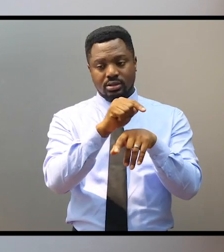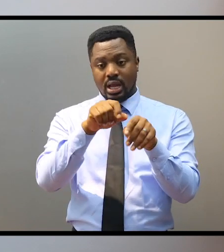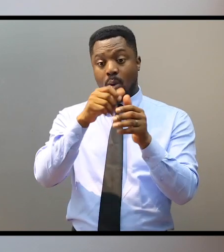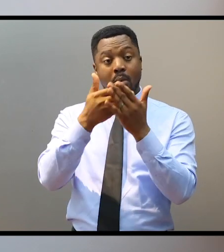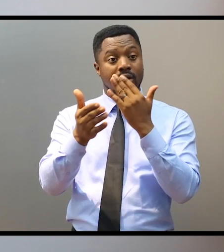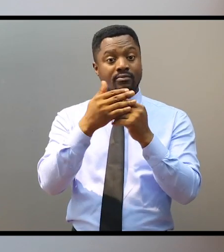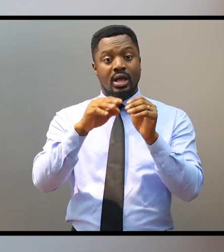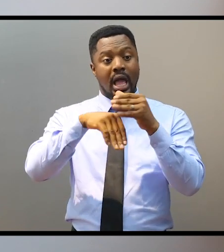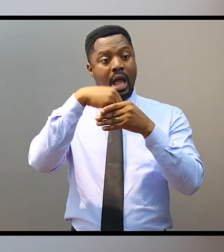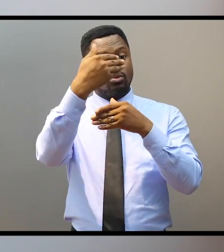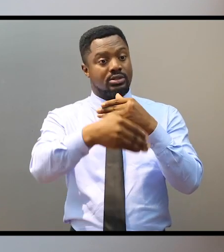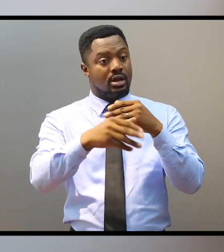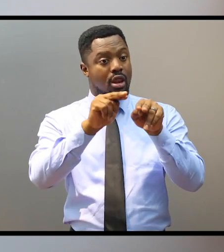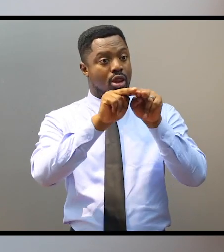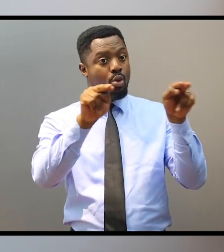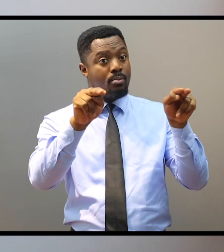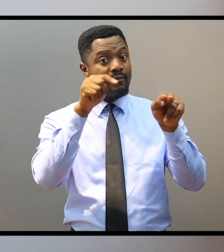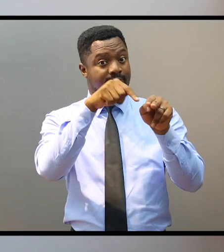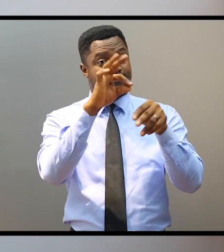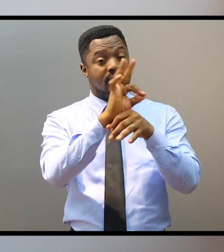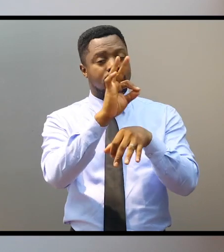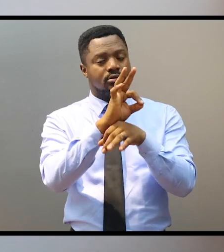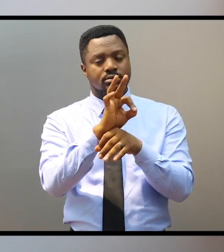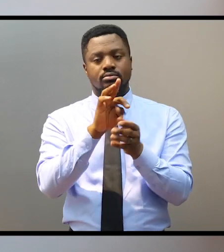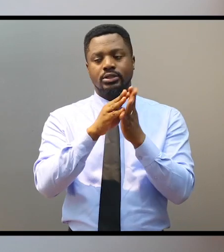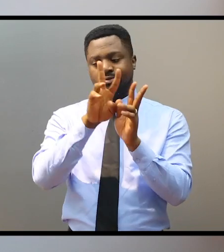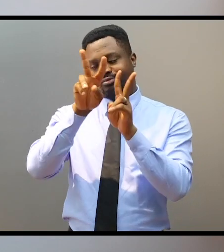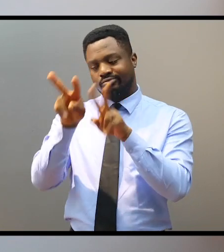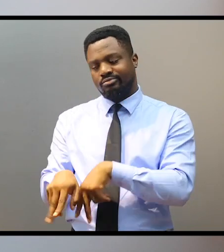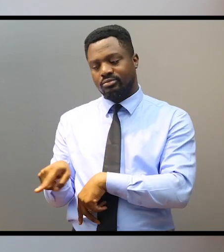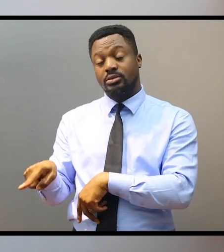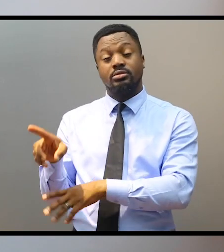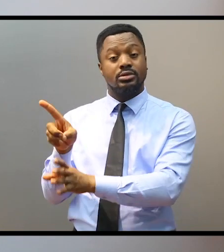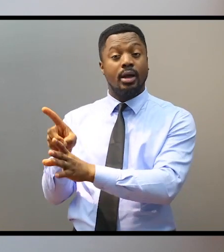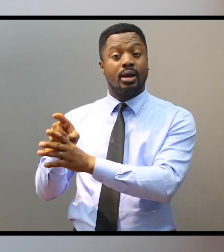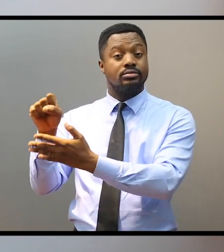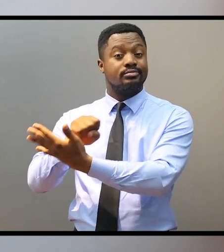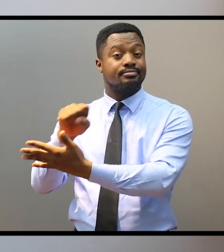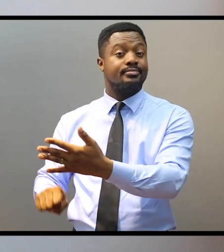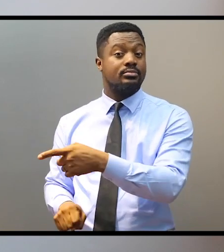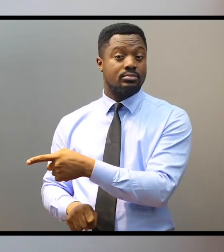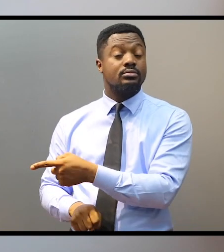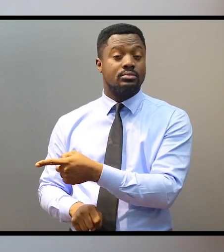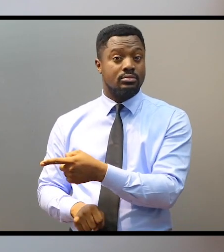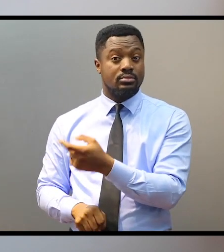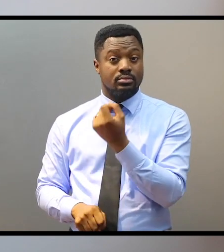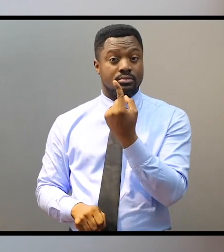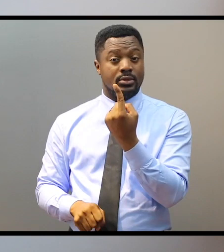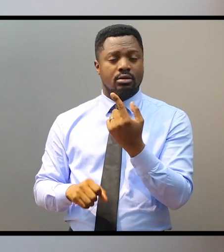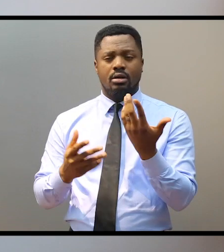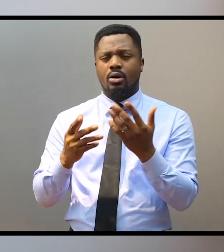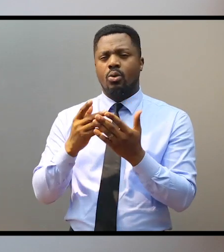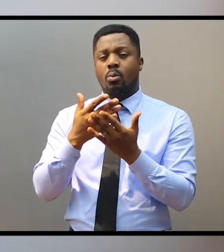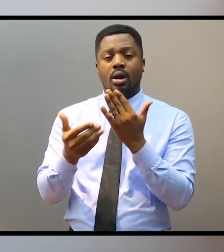that is outside what is we define as ideal or ordinary is looked down upon or treated